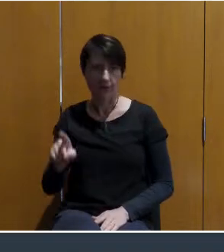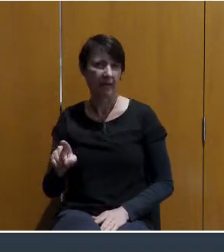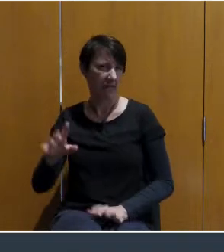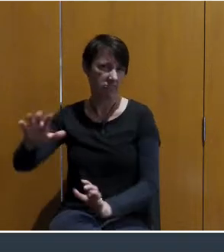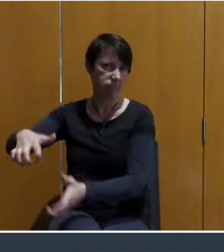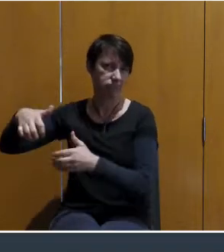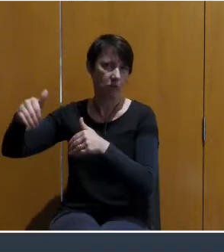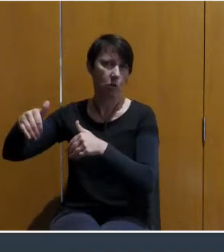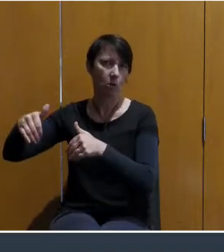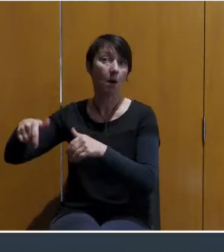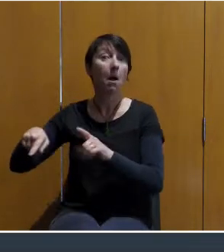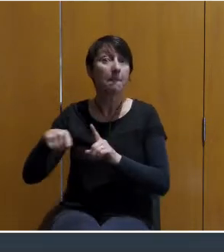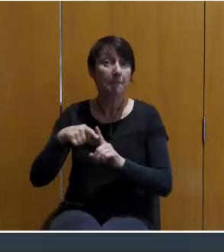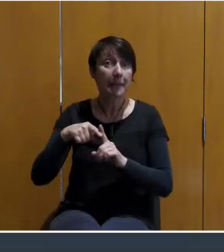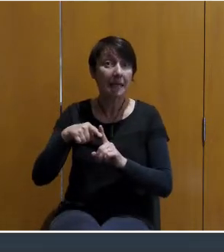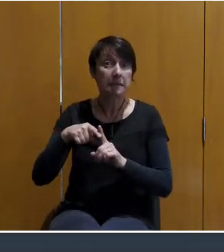who went to help.